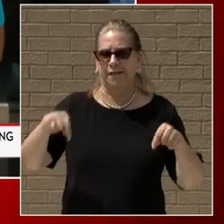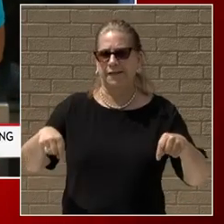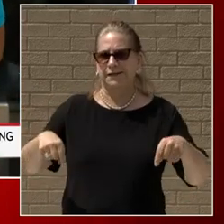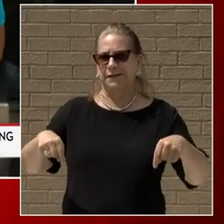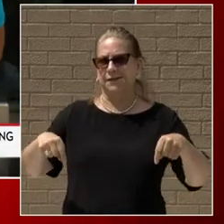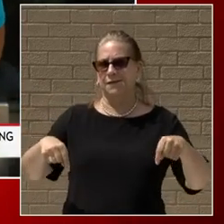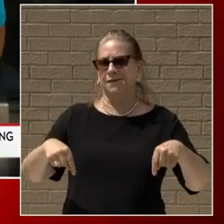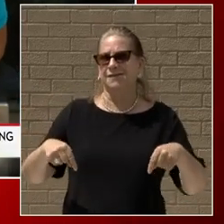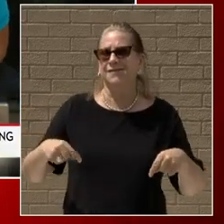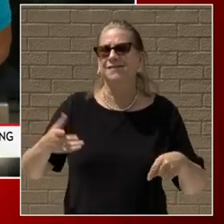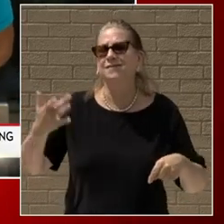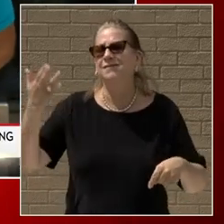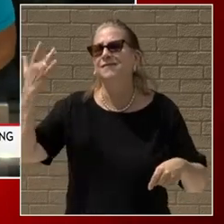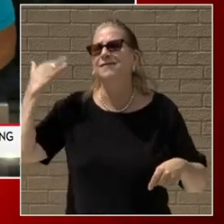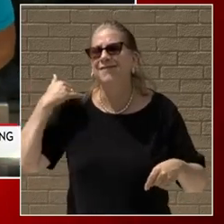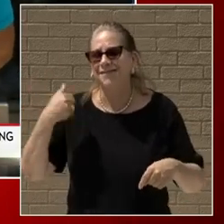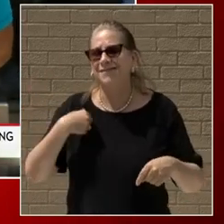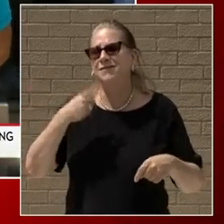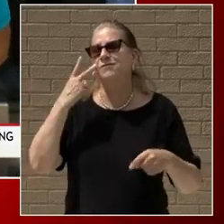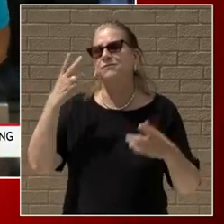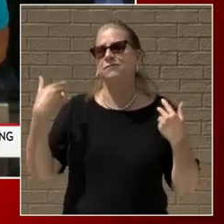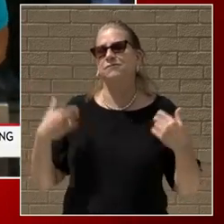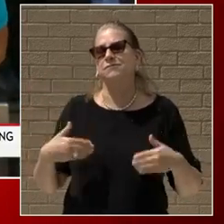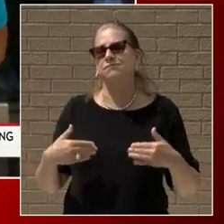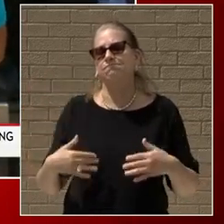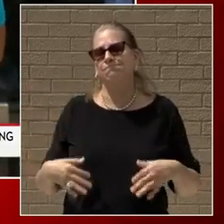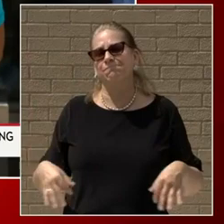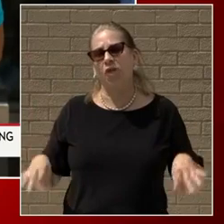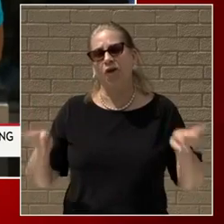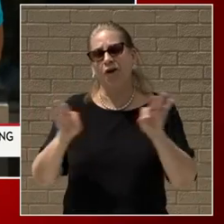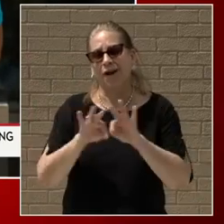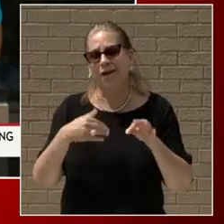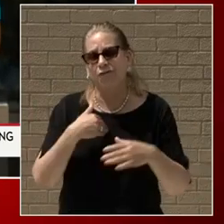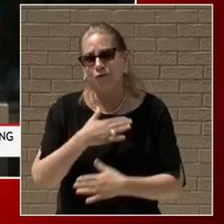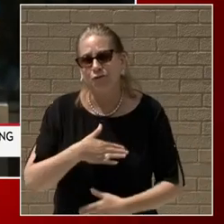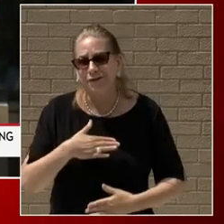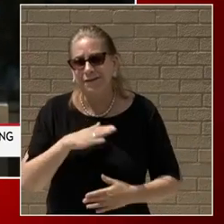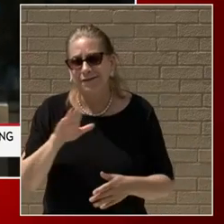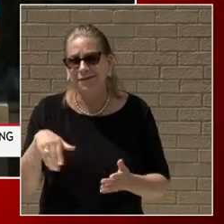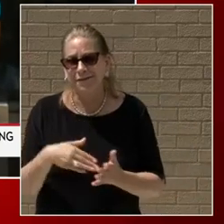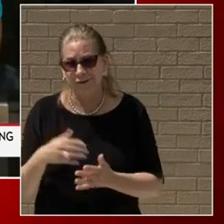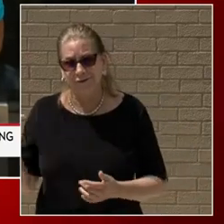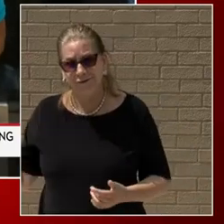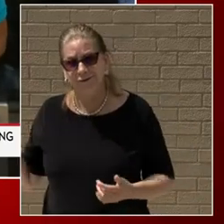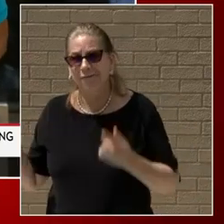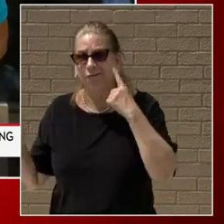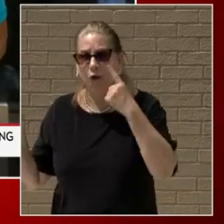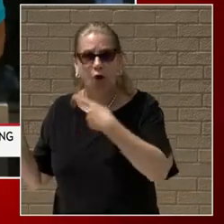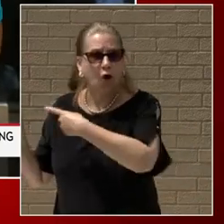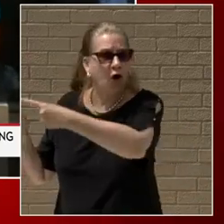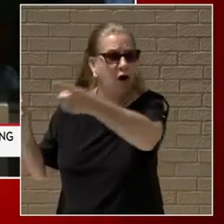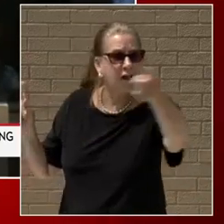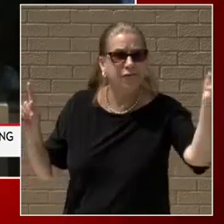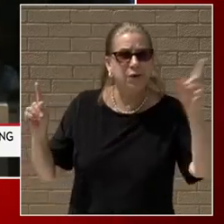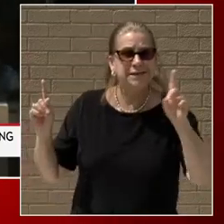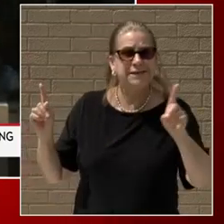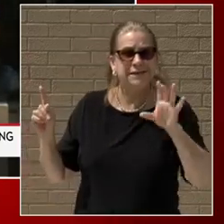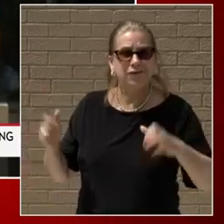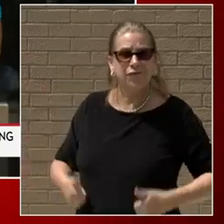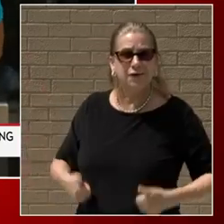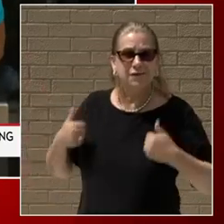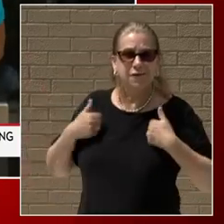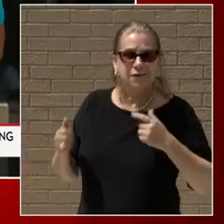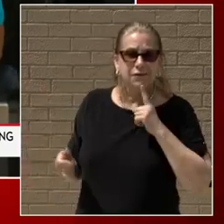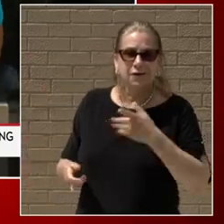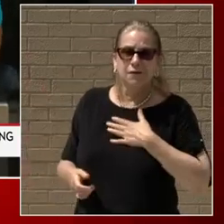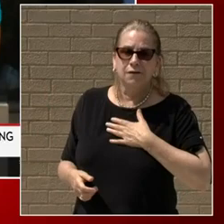year just how critical recreation spaces are to district residents. I'd like to thank Councilmember